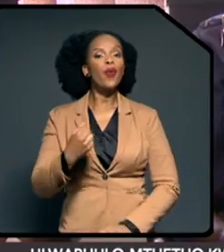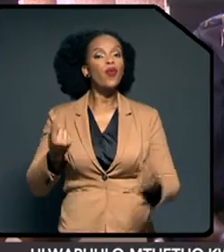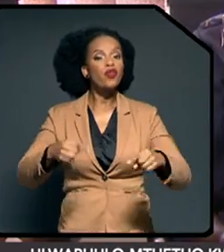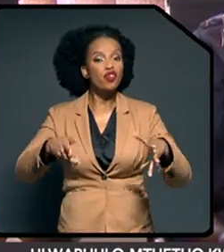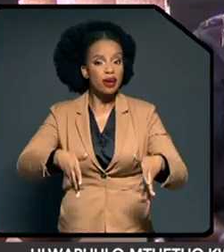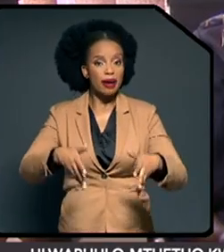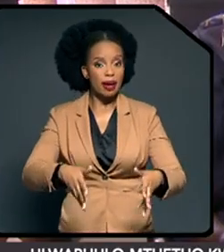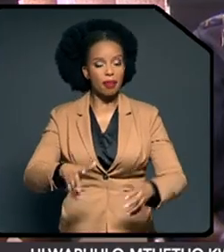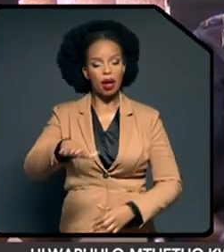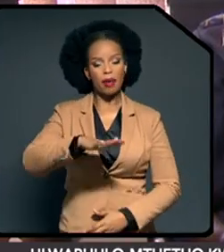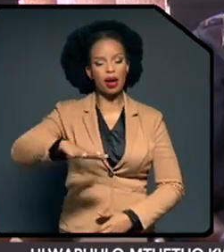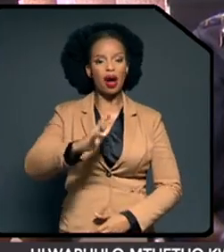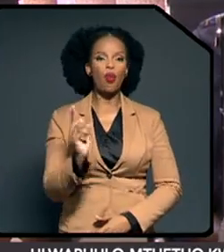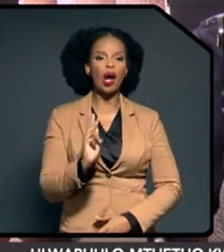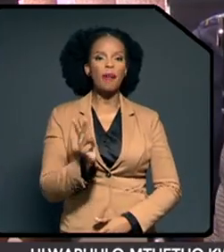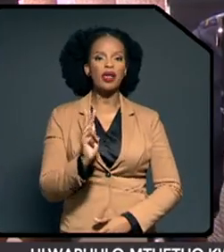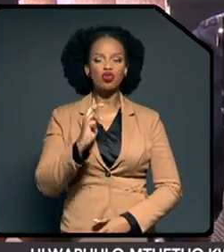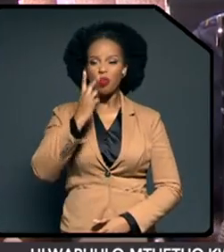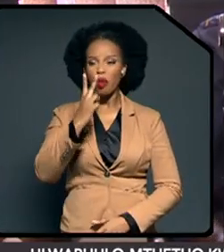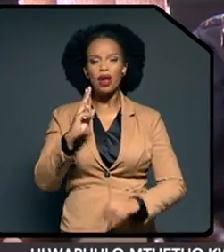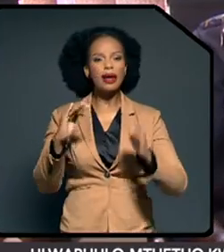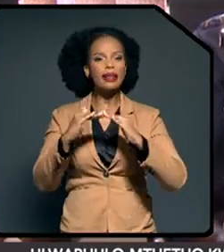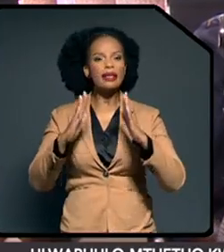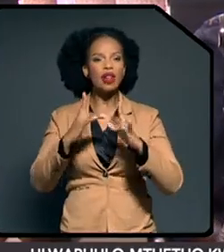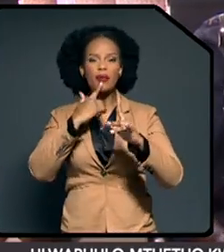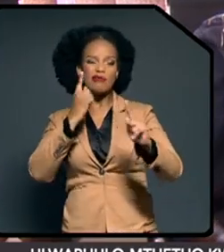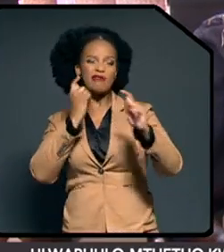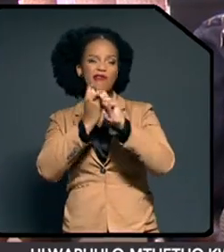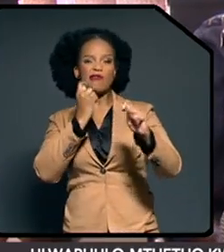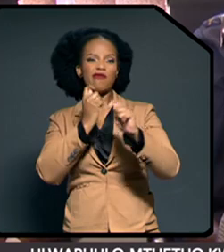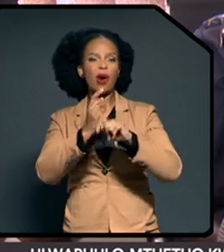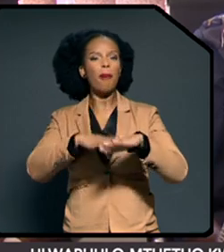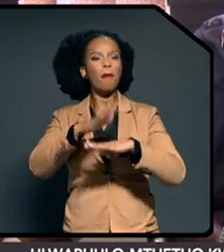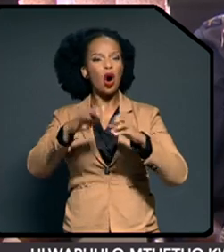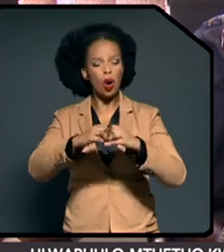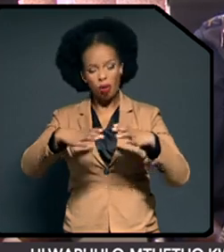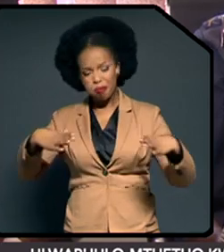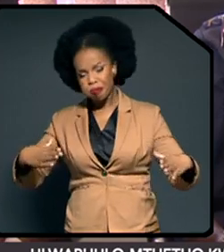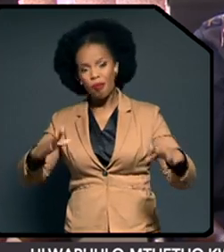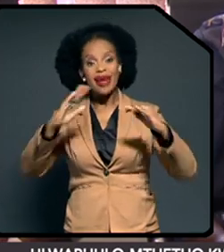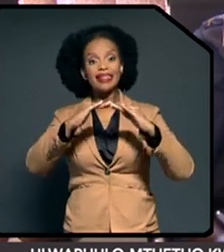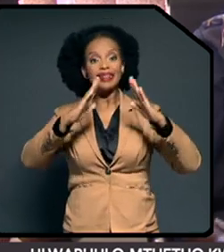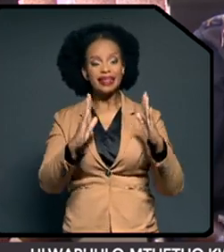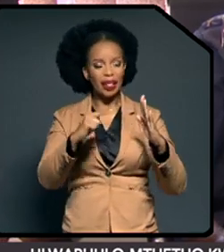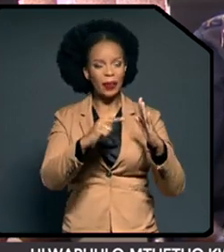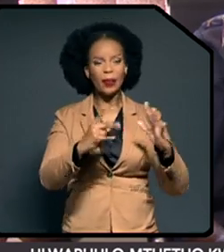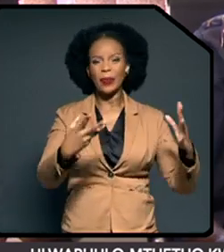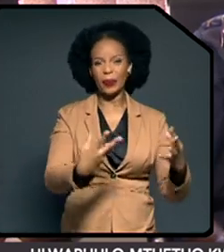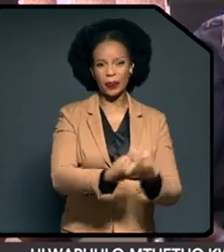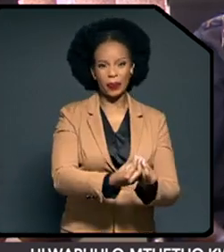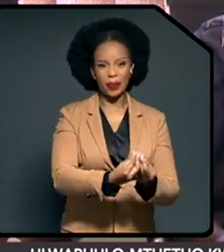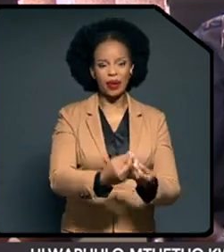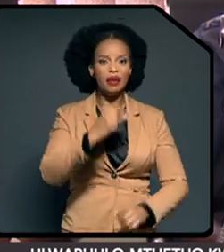settlement than real houses here in the hostel, which means other level of government must